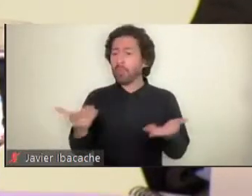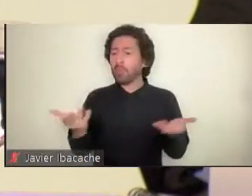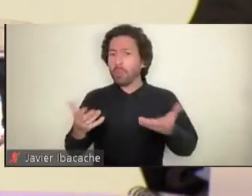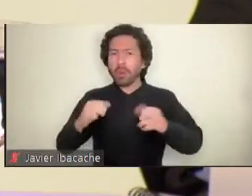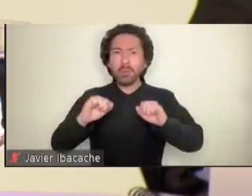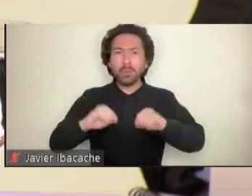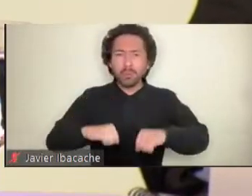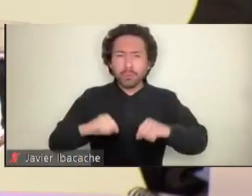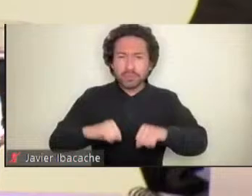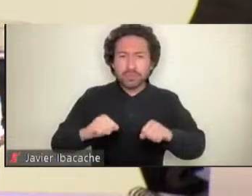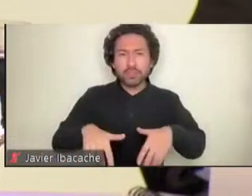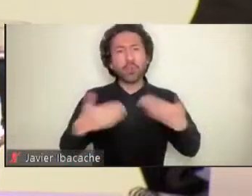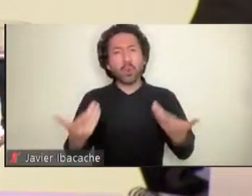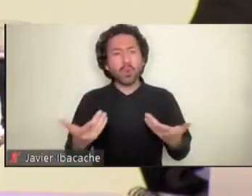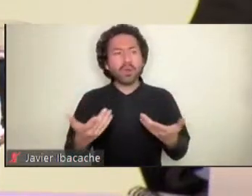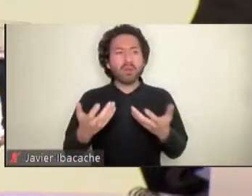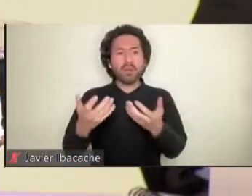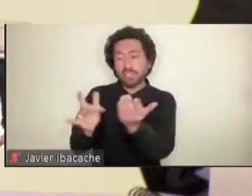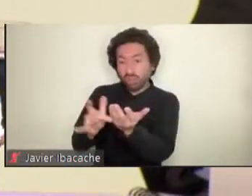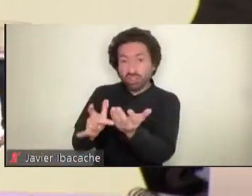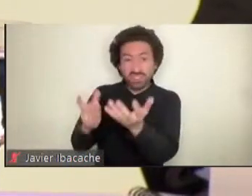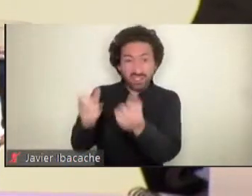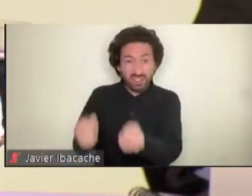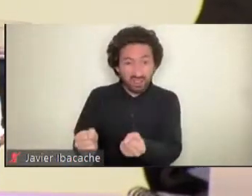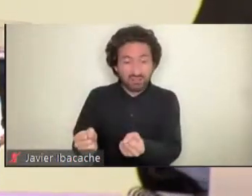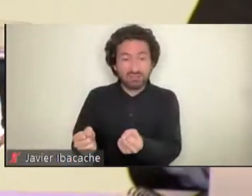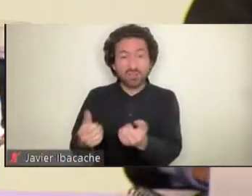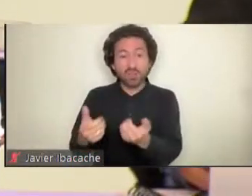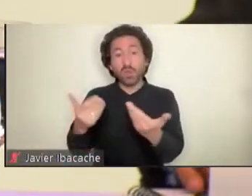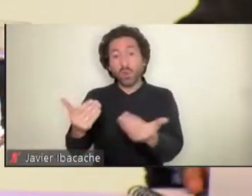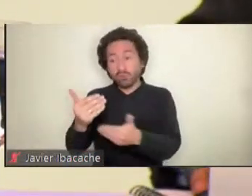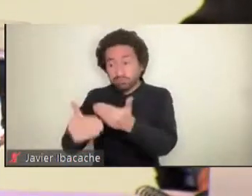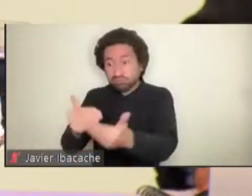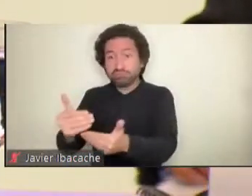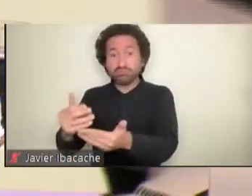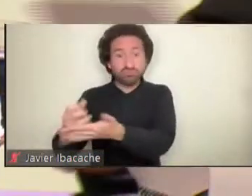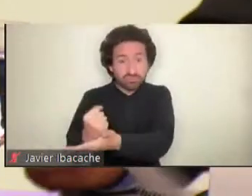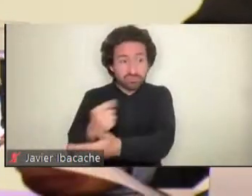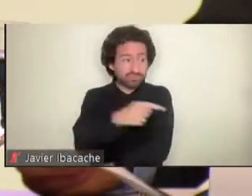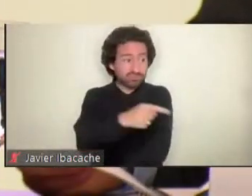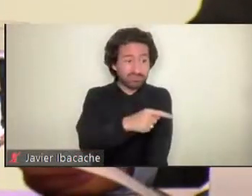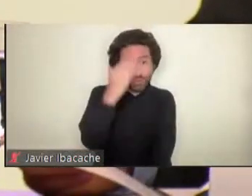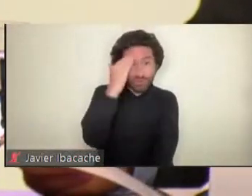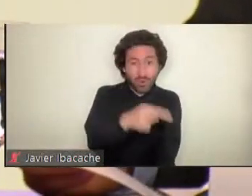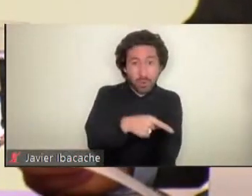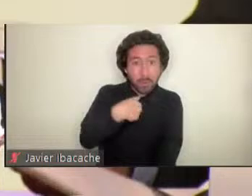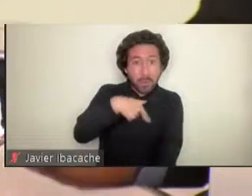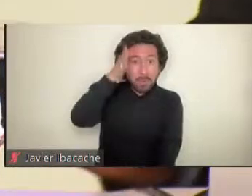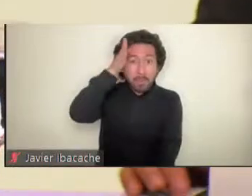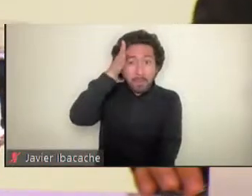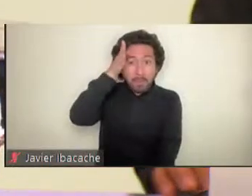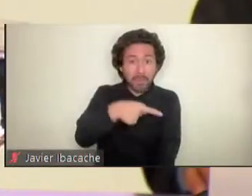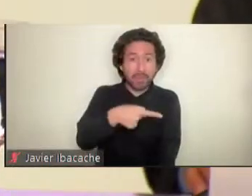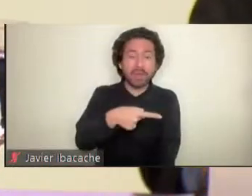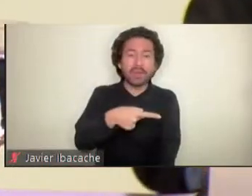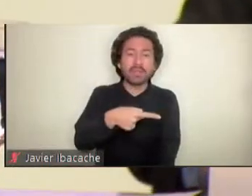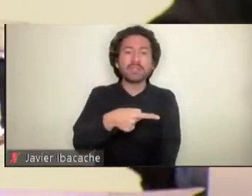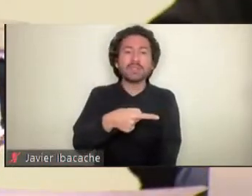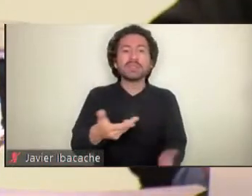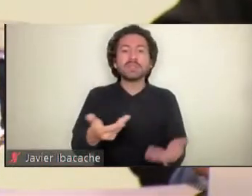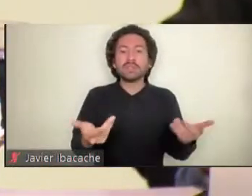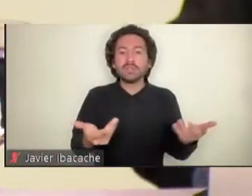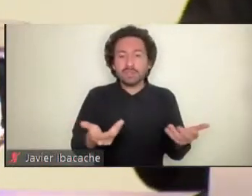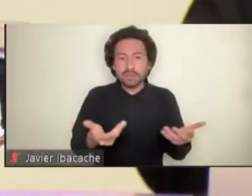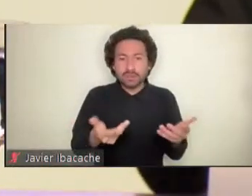ignores the possibility that exists and what the technology would help the firm achieve,